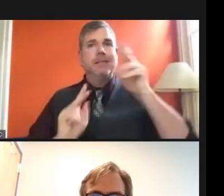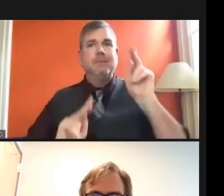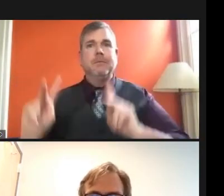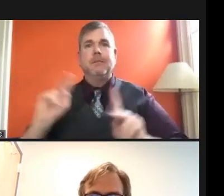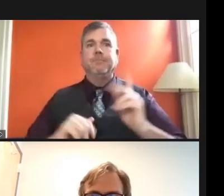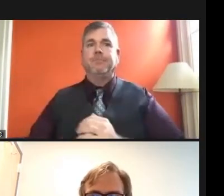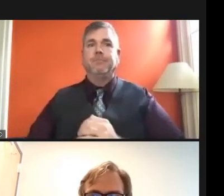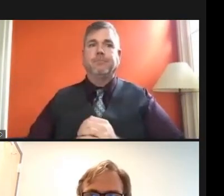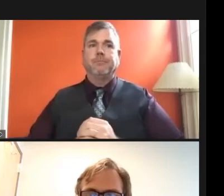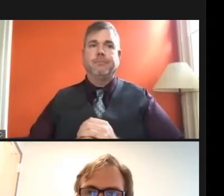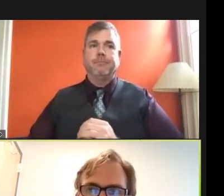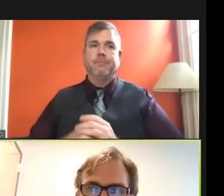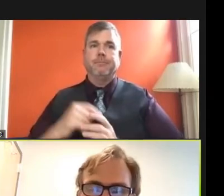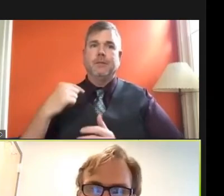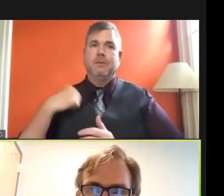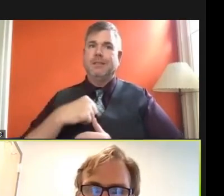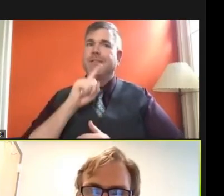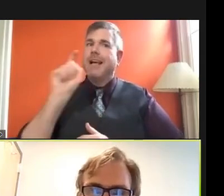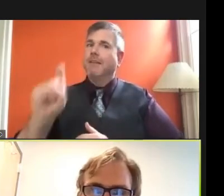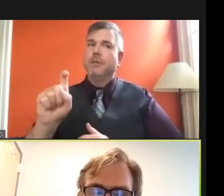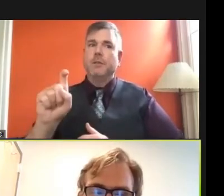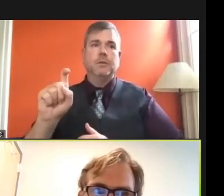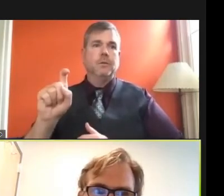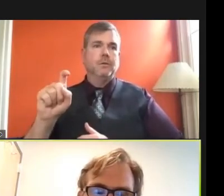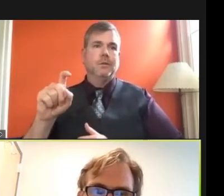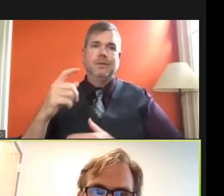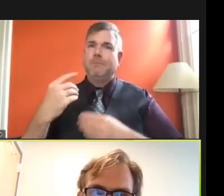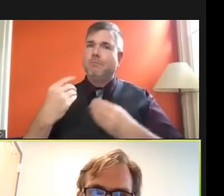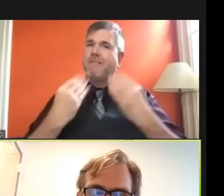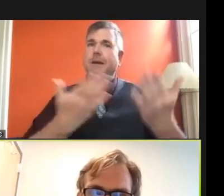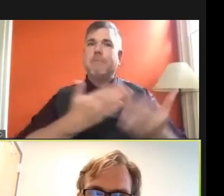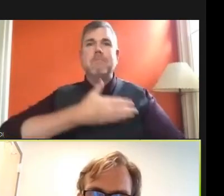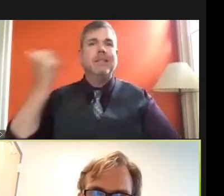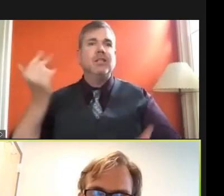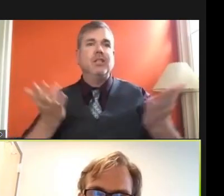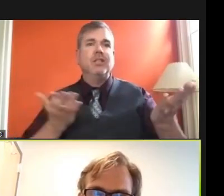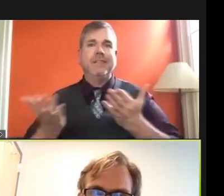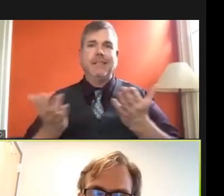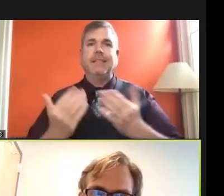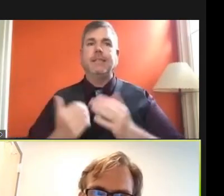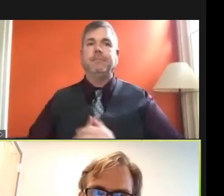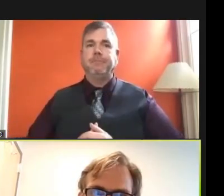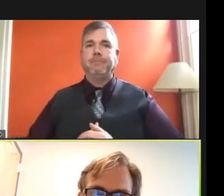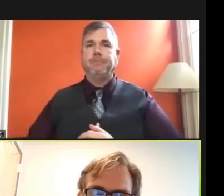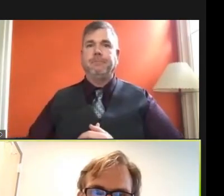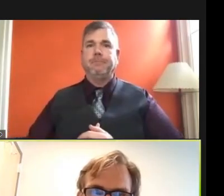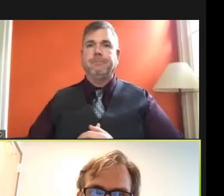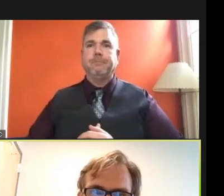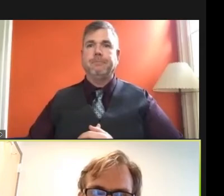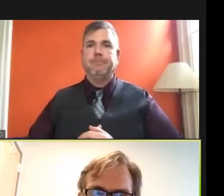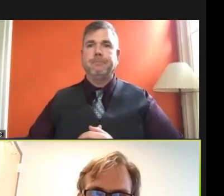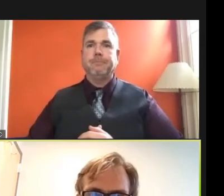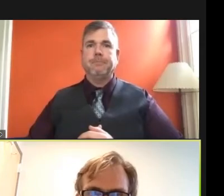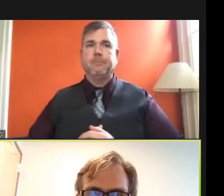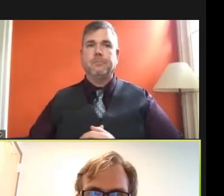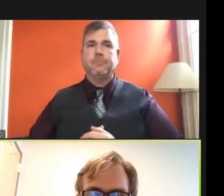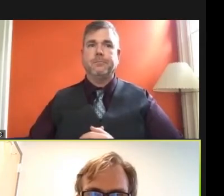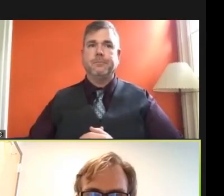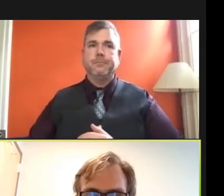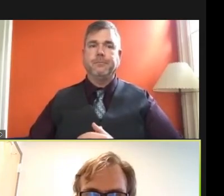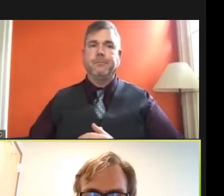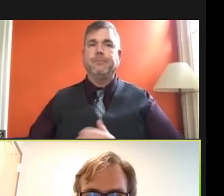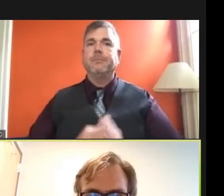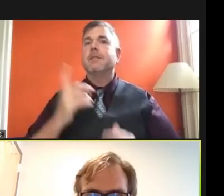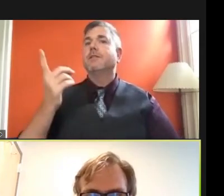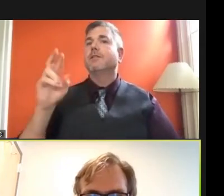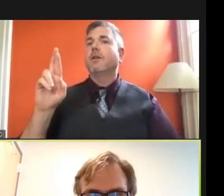community. Can I just highlight another partner in that, which is our Marin Community Clinics and some of our federally qualified health centers. That's where